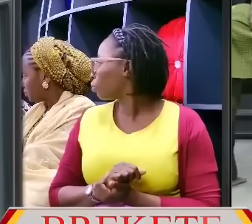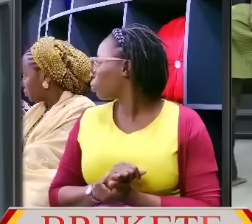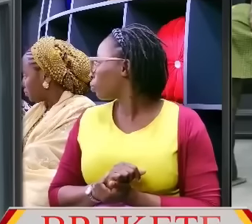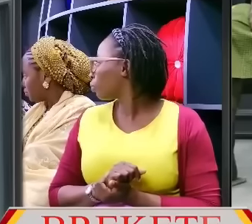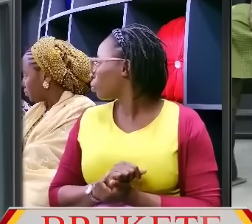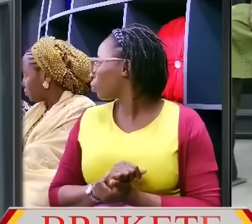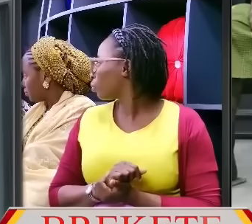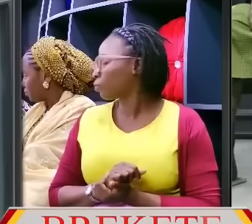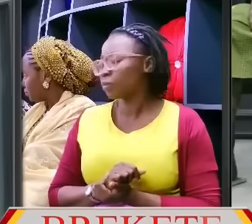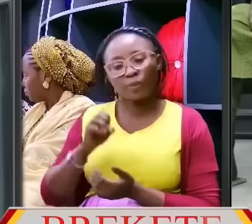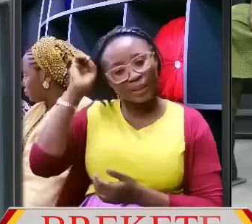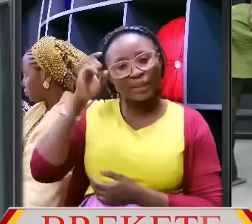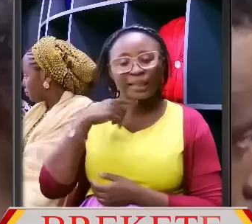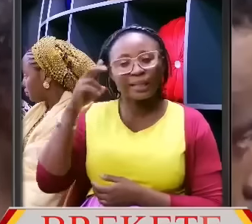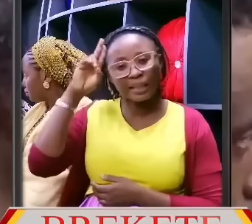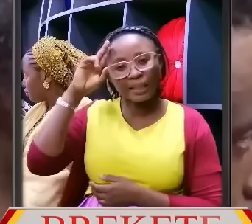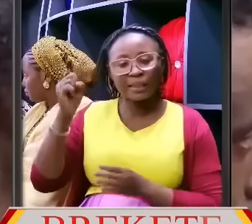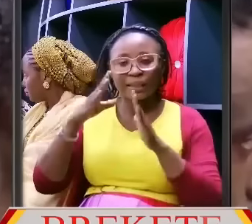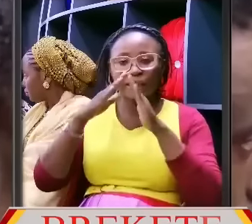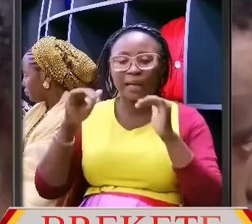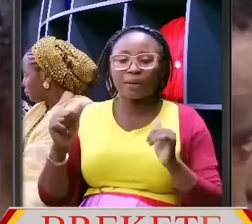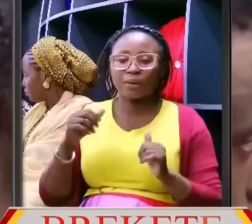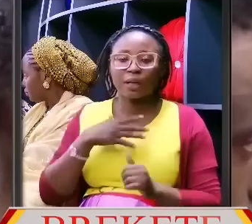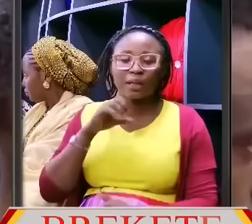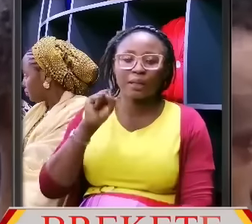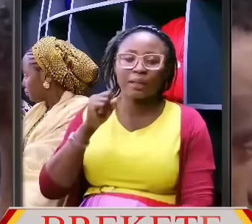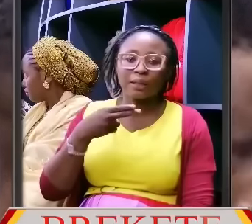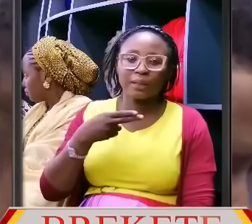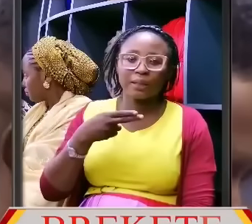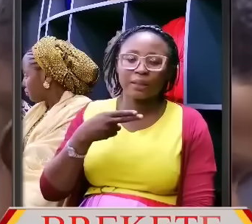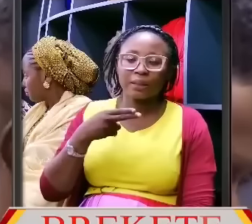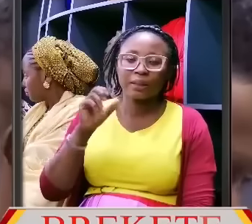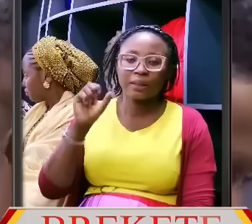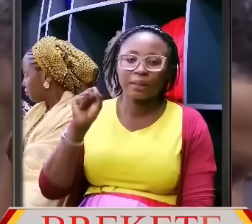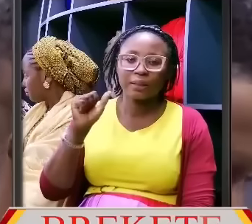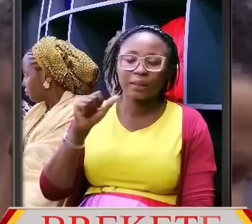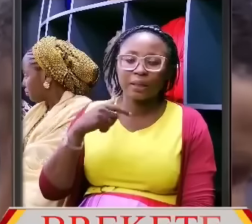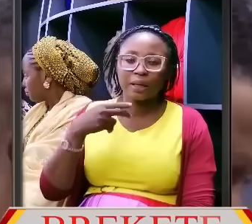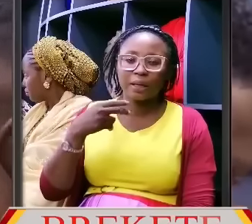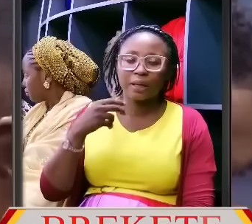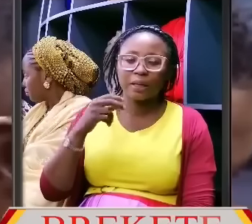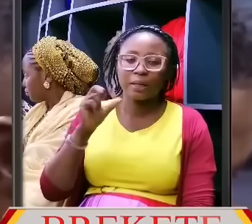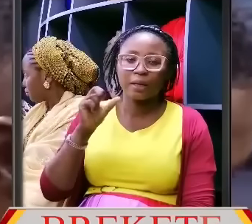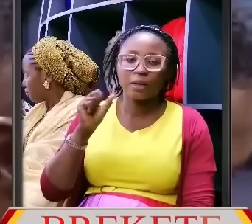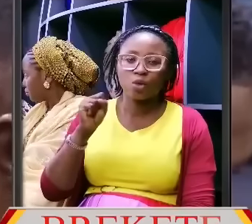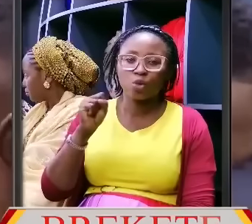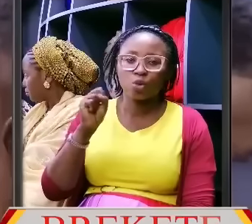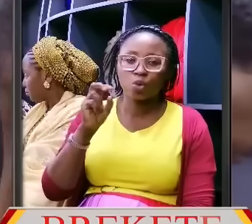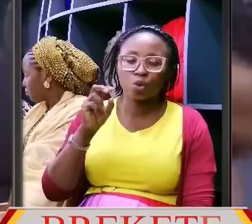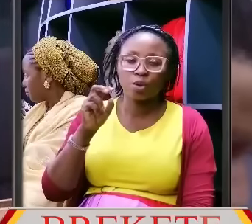sorry. He said his house and the Salius house. It's minor. That's minor house.